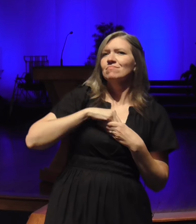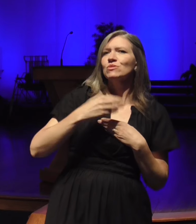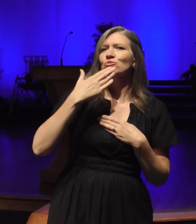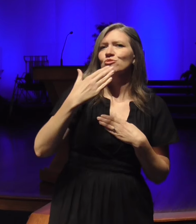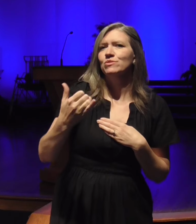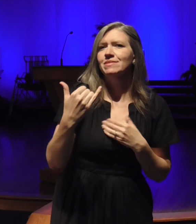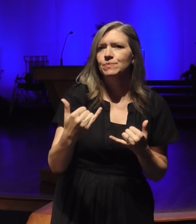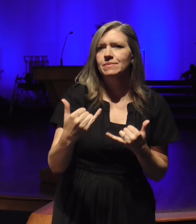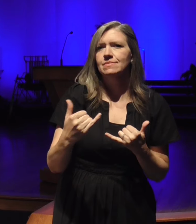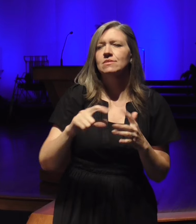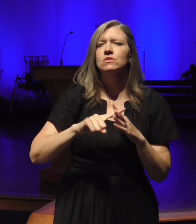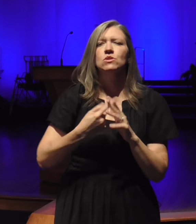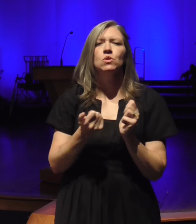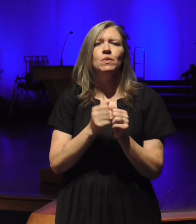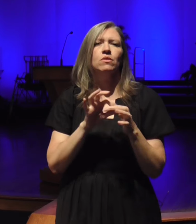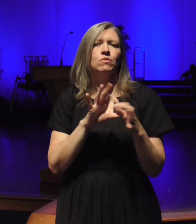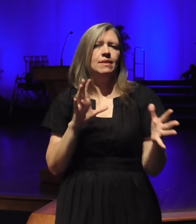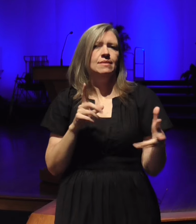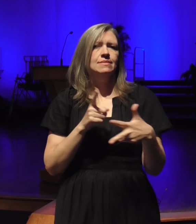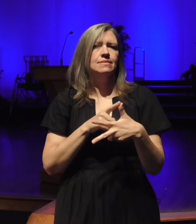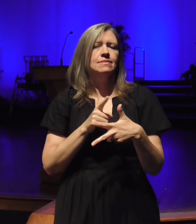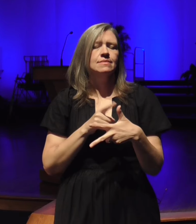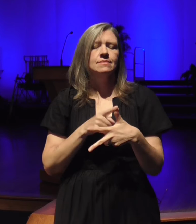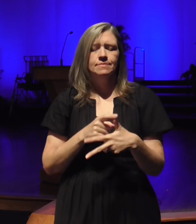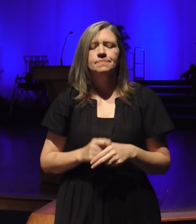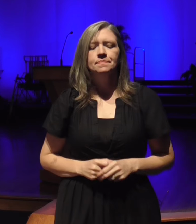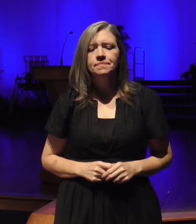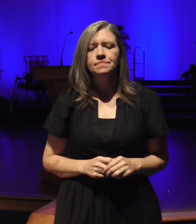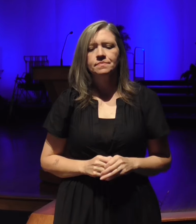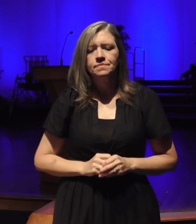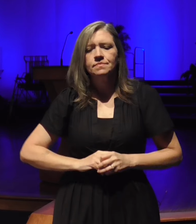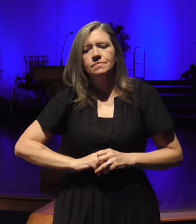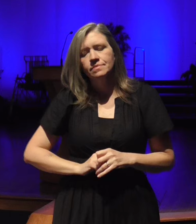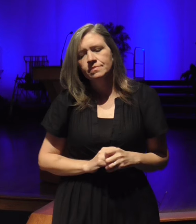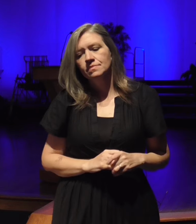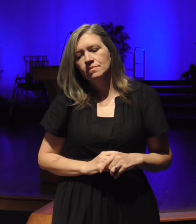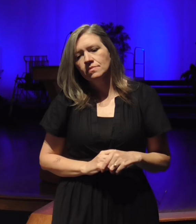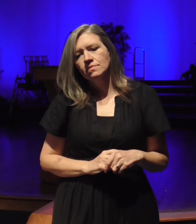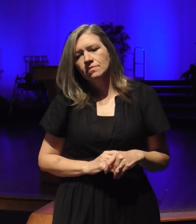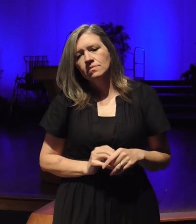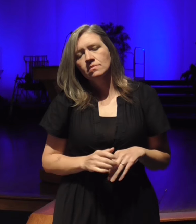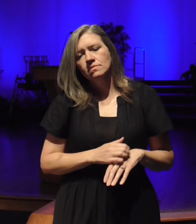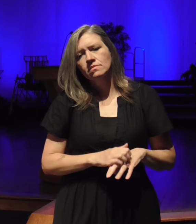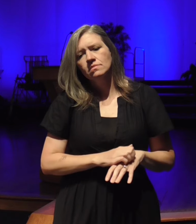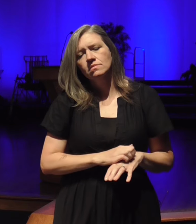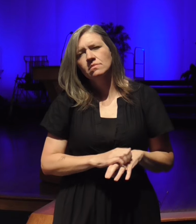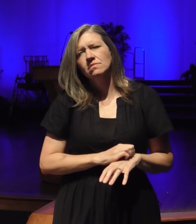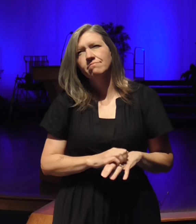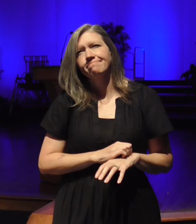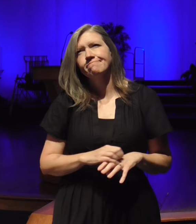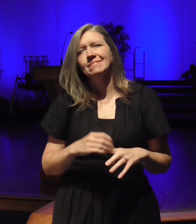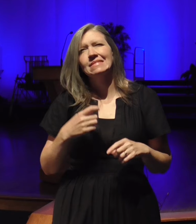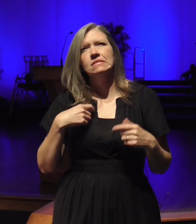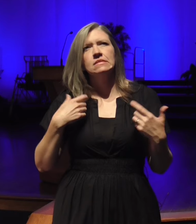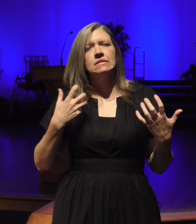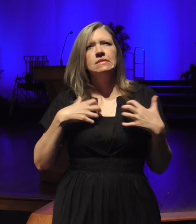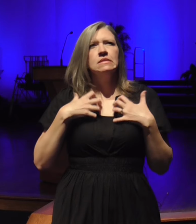I doing to prepare for my greater good today? Let's start with